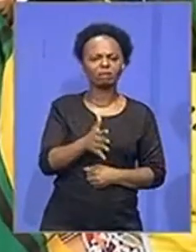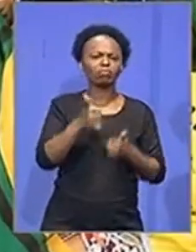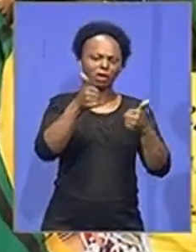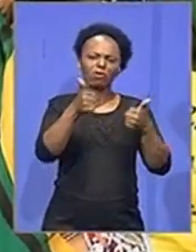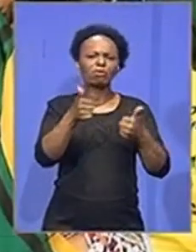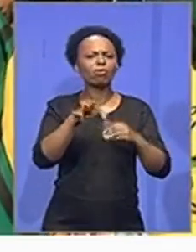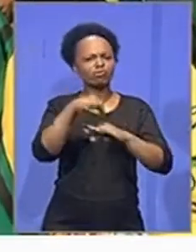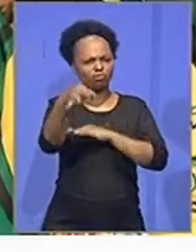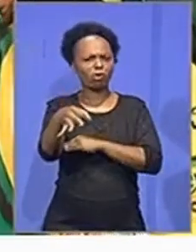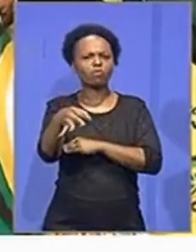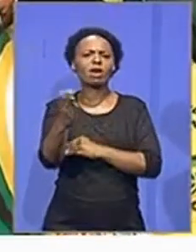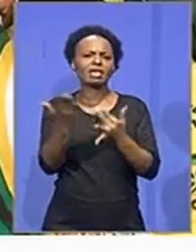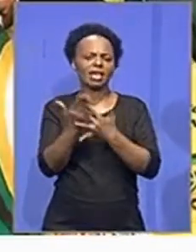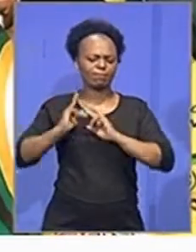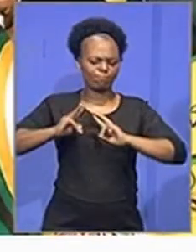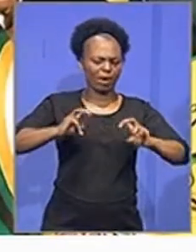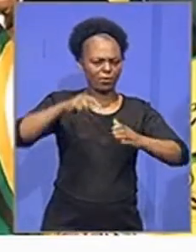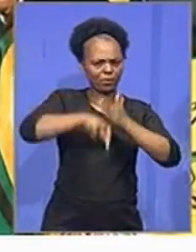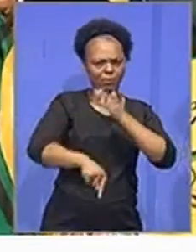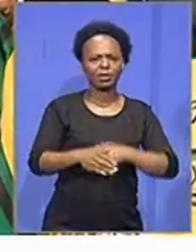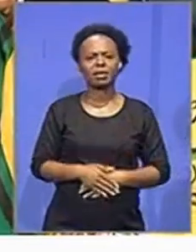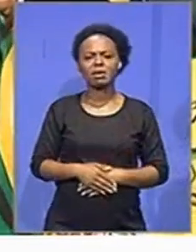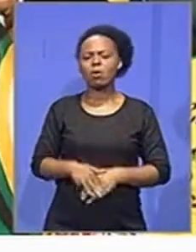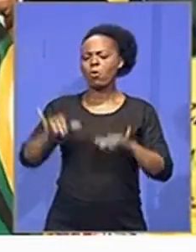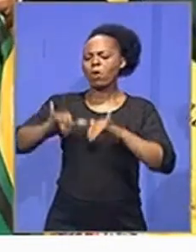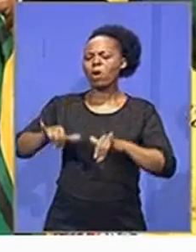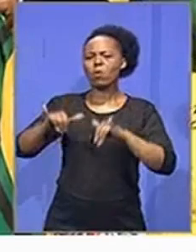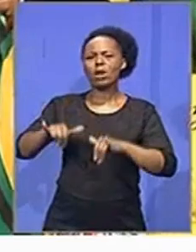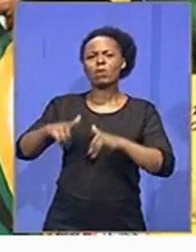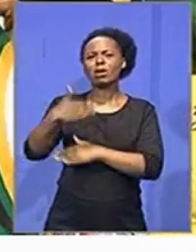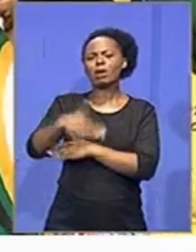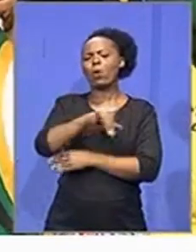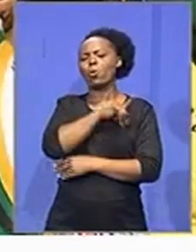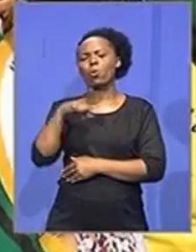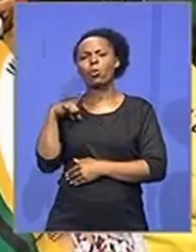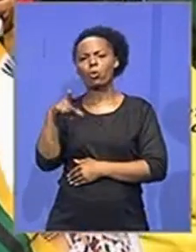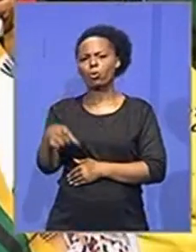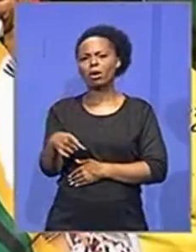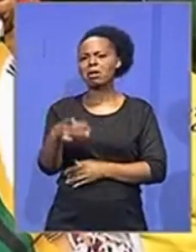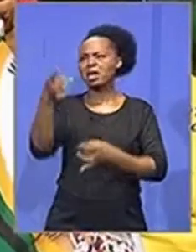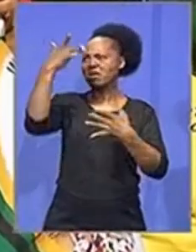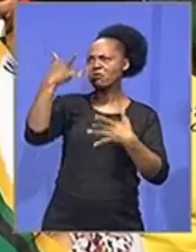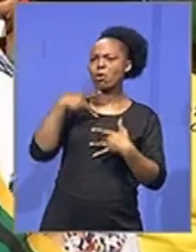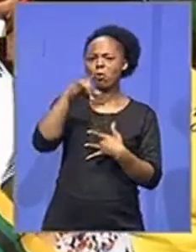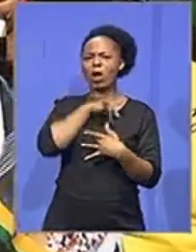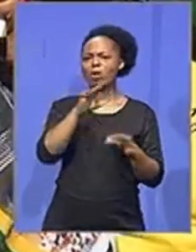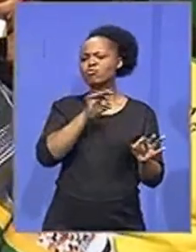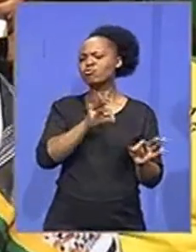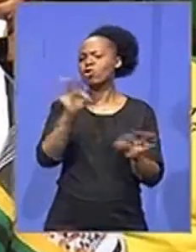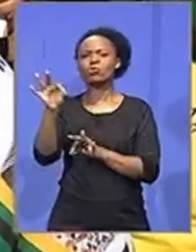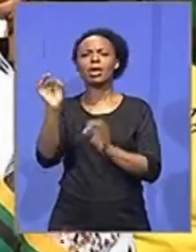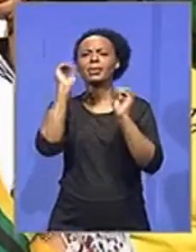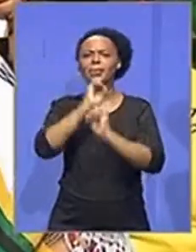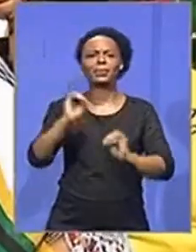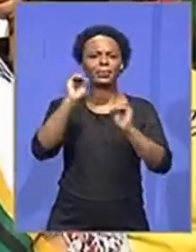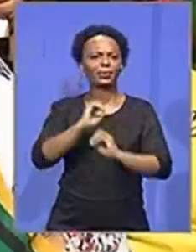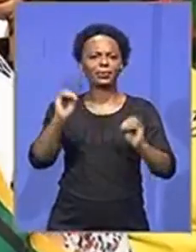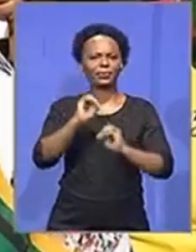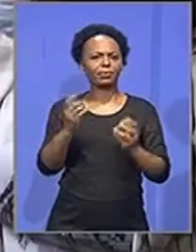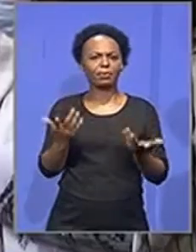ntle re eme ha ba re fa dintlha ba hlaile fela ba se ba e postpone hore na ho etsahalang ha re nna dintho tse hlakile rona ho etsahalang ka